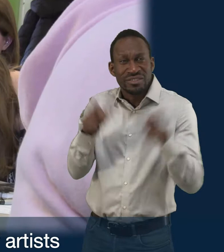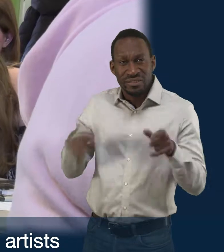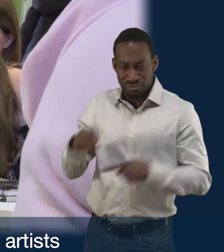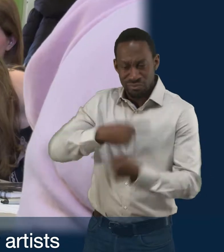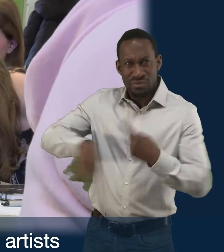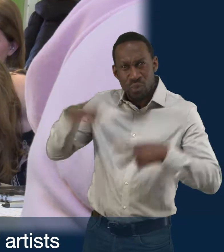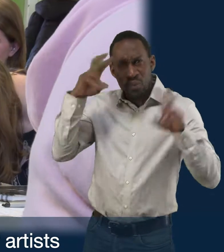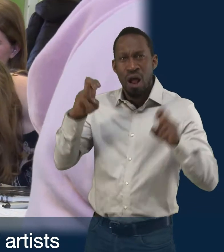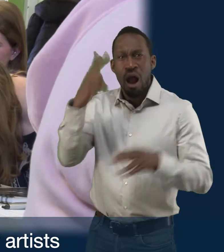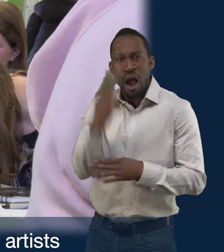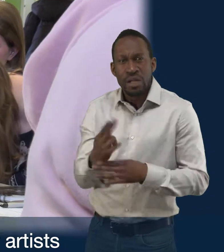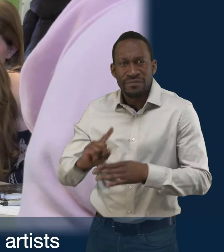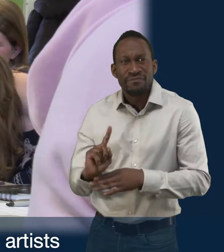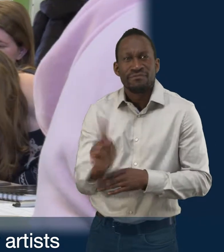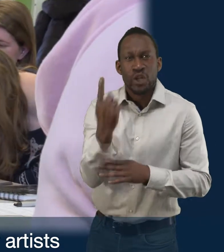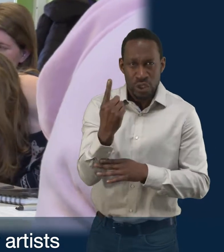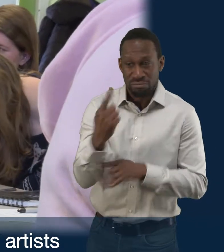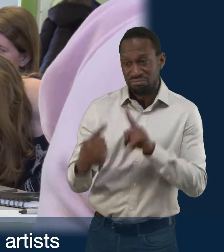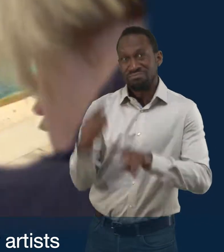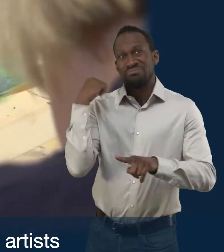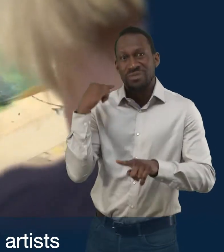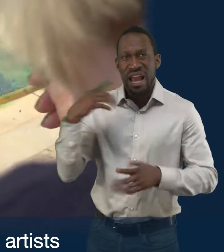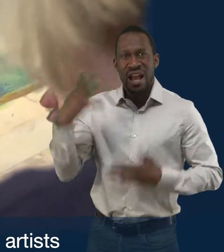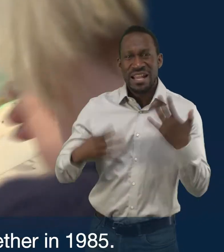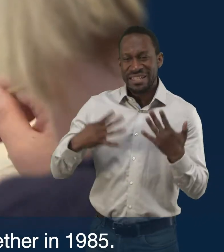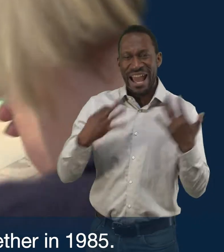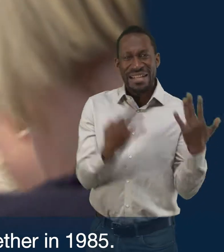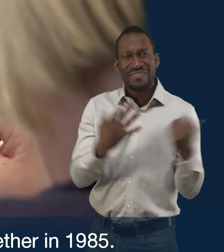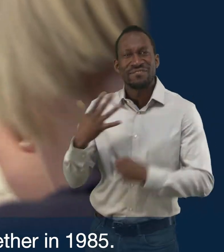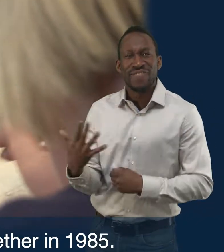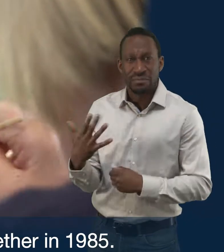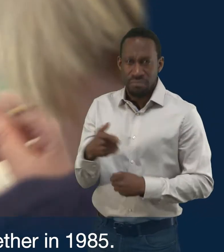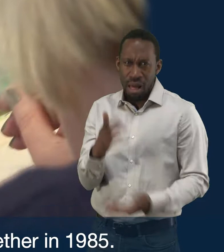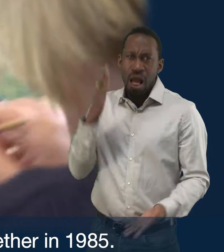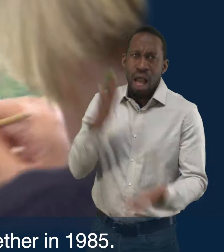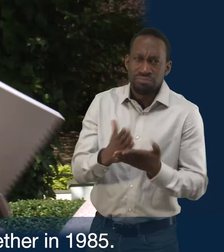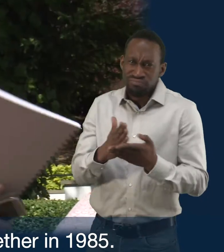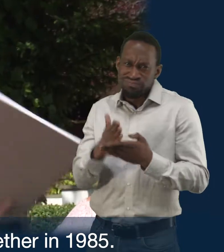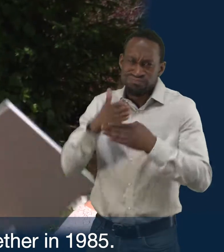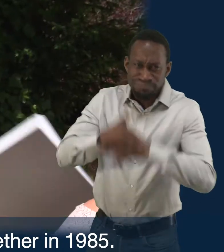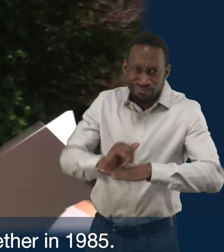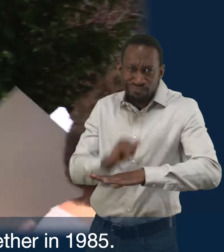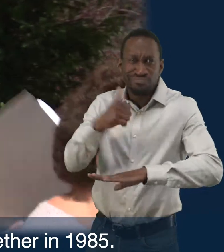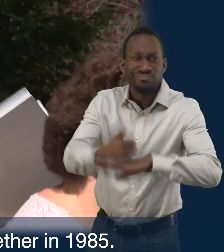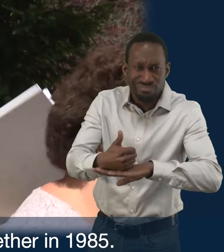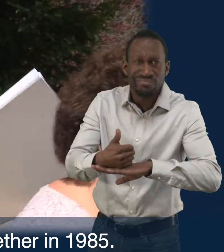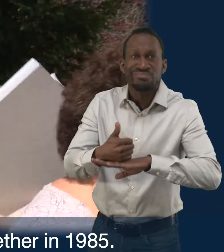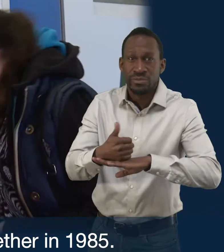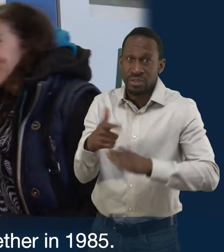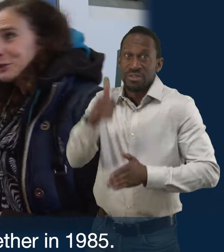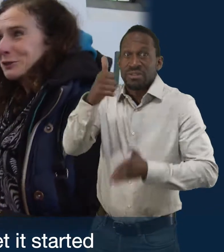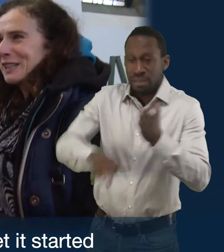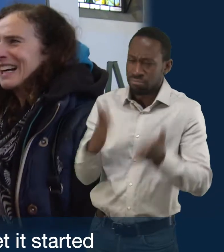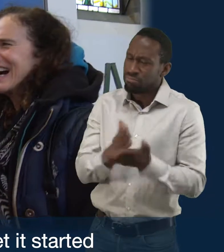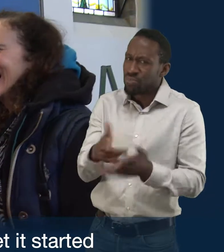We are a group of artists and we're called Artist First. We started working together in